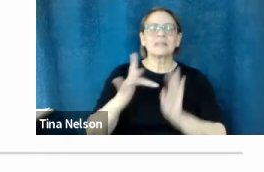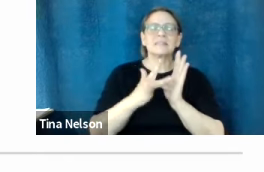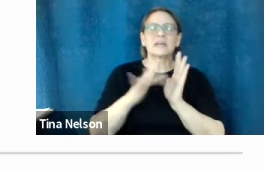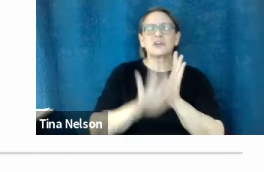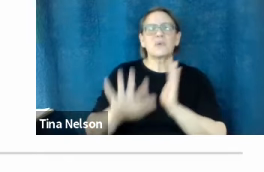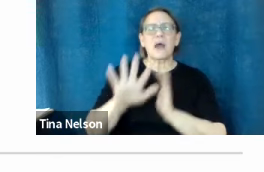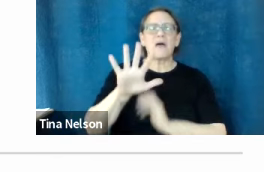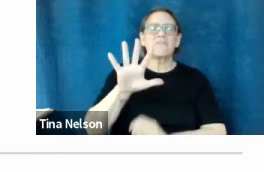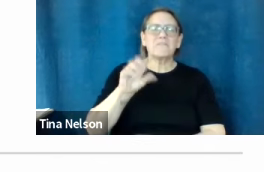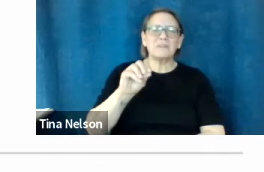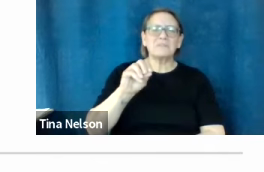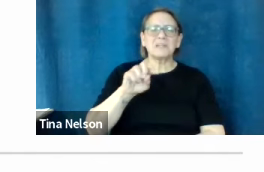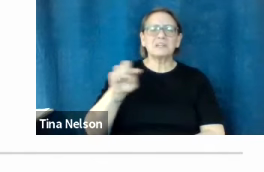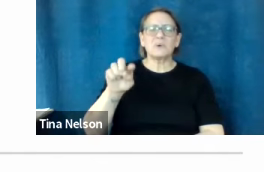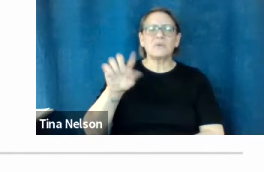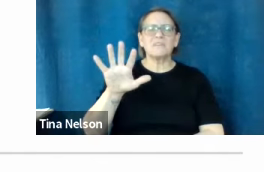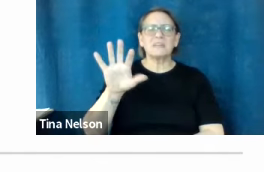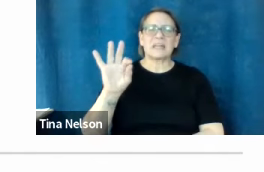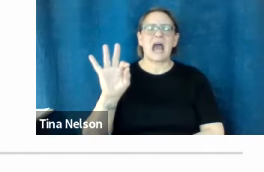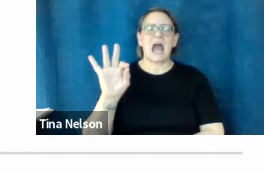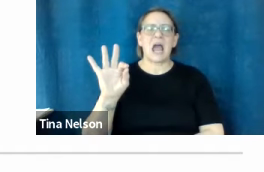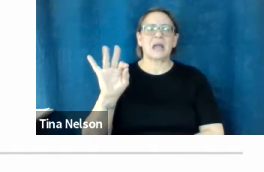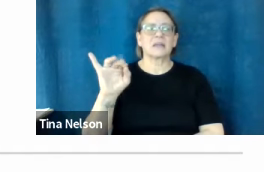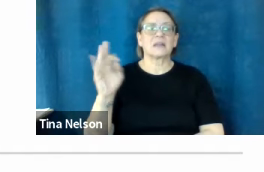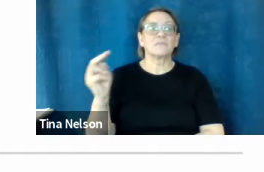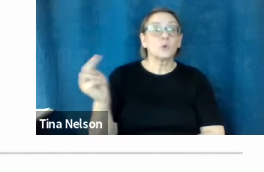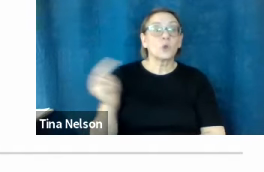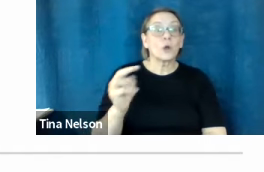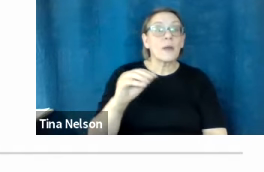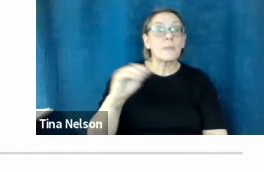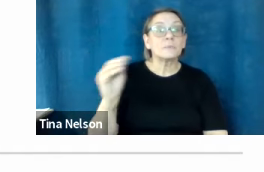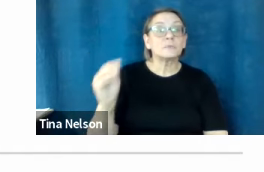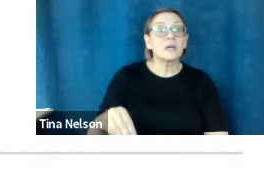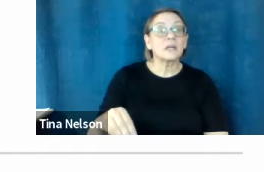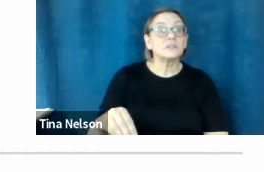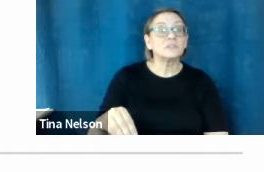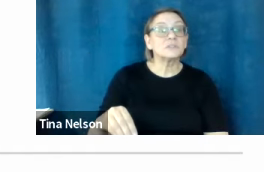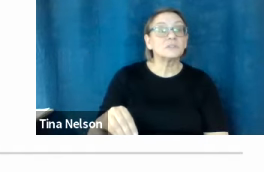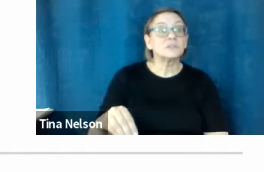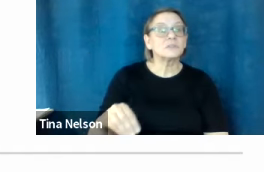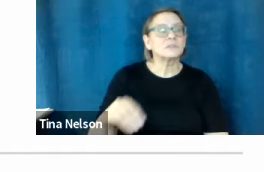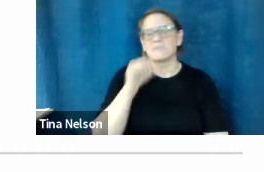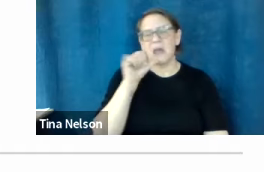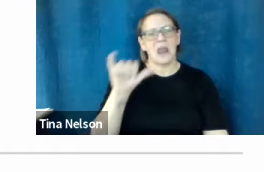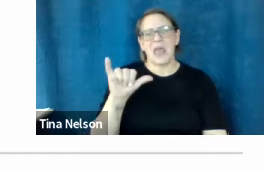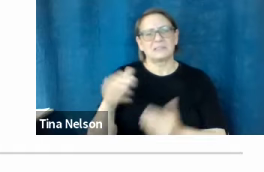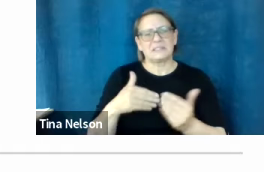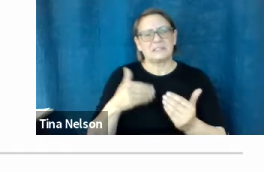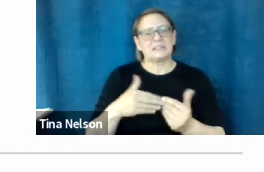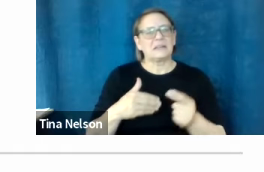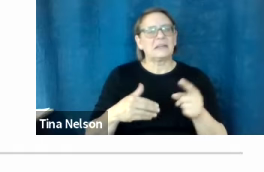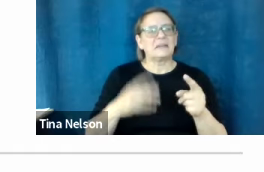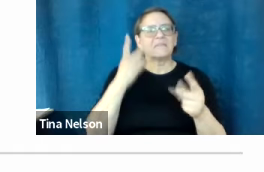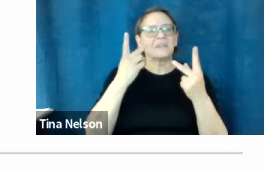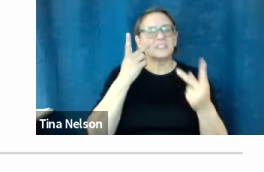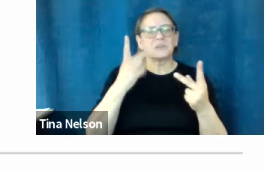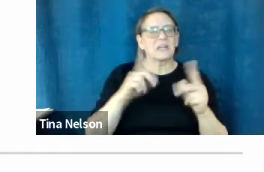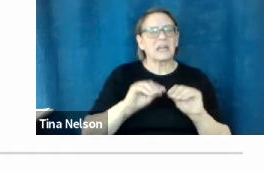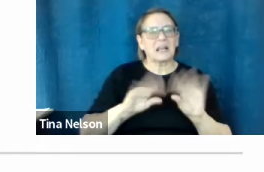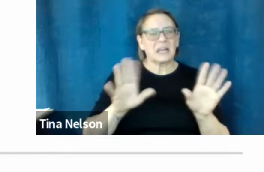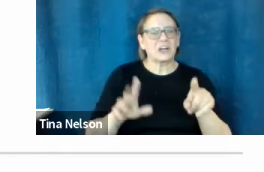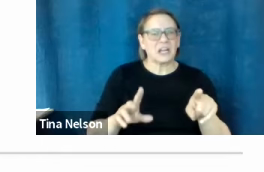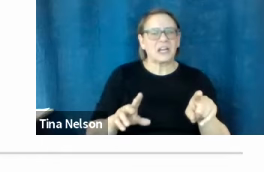and 59%. And if we look at the percentages, not as, not as easily, uh, visually displayed,